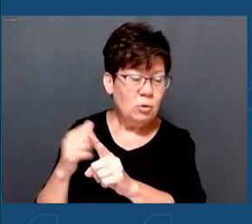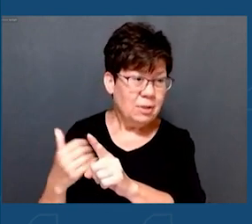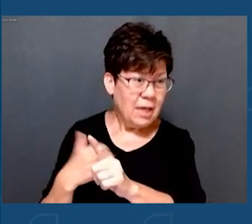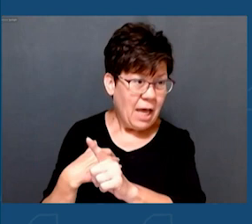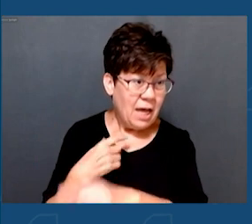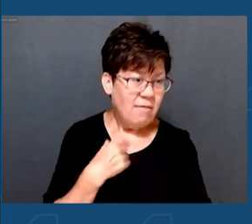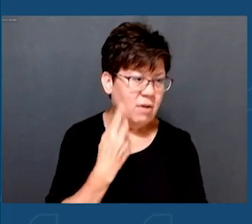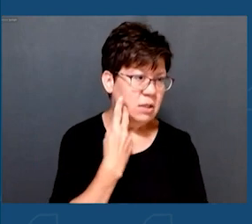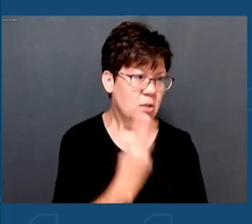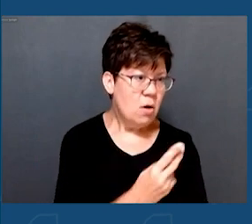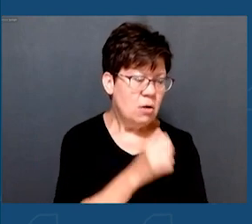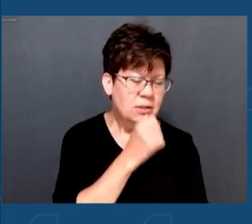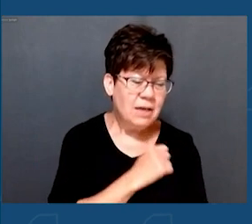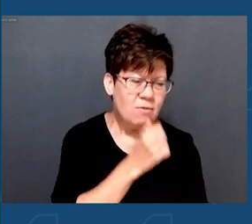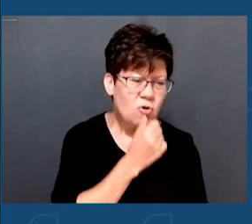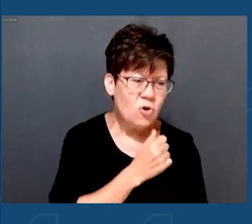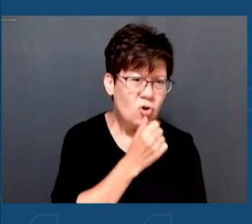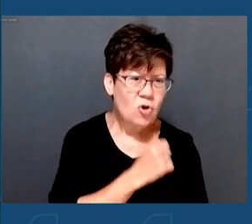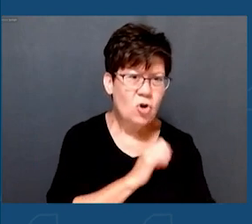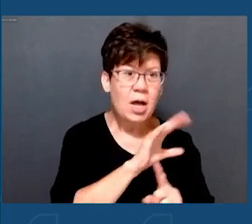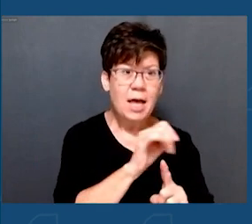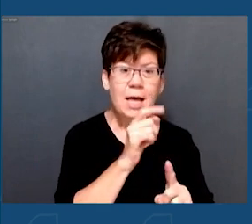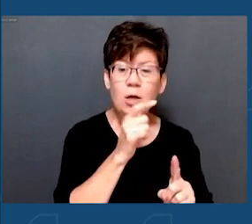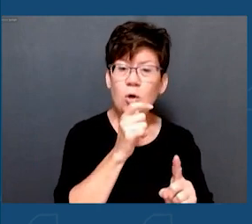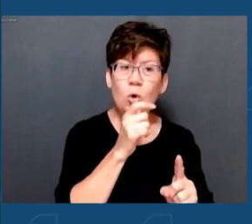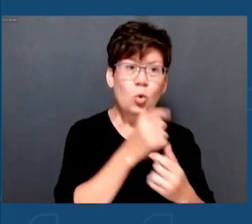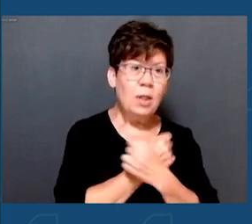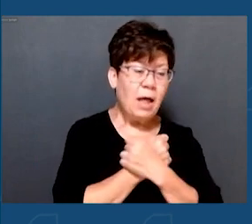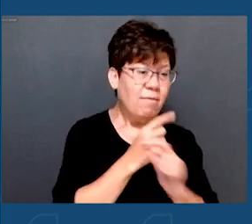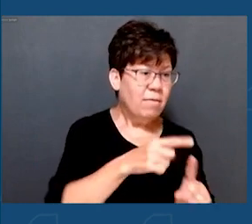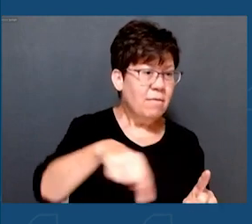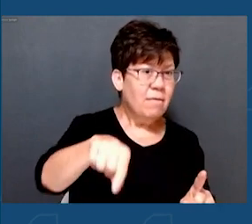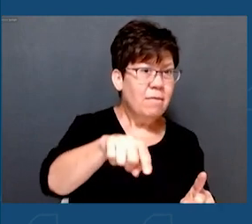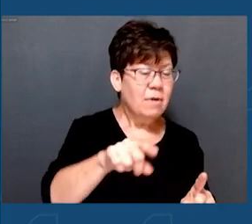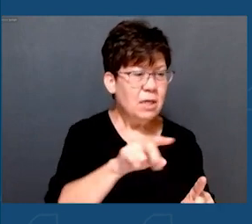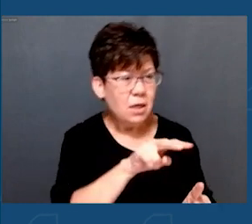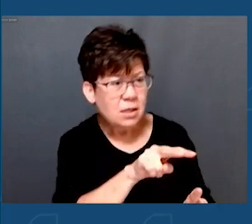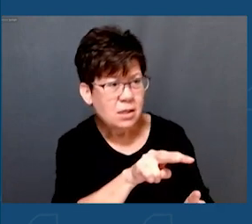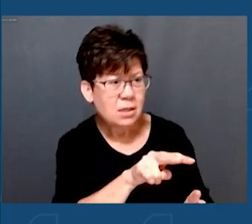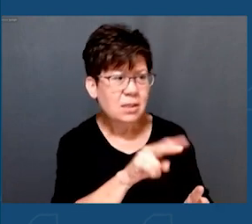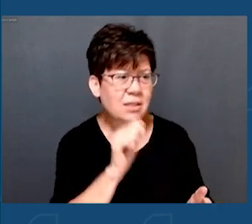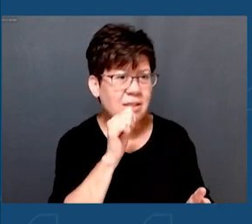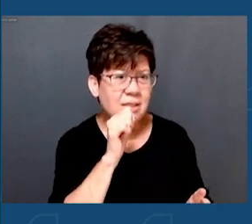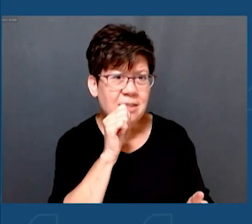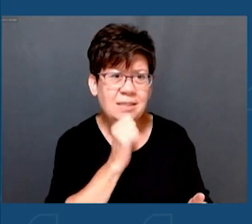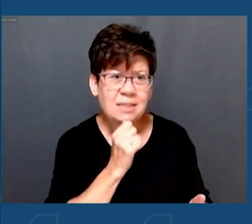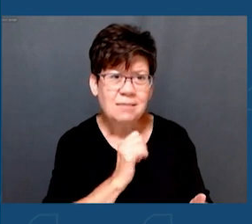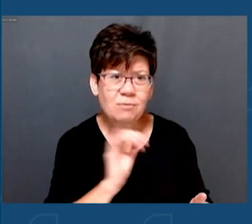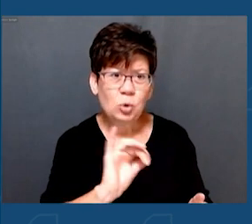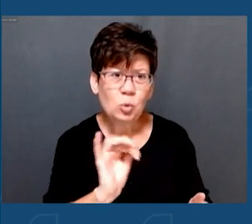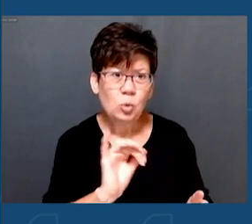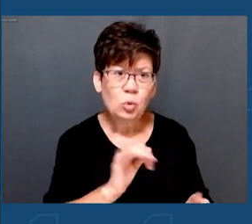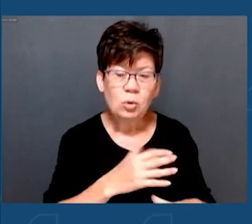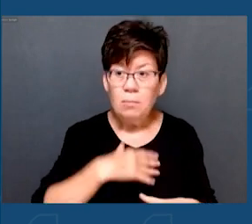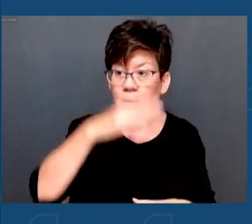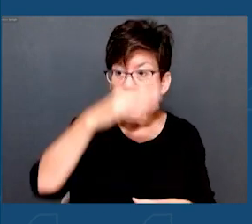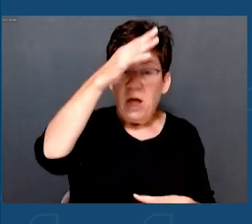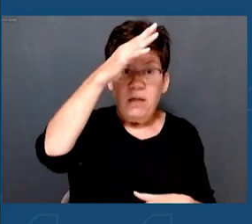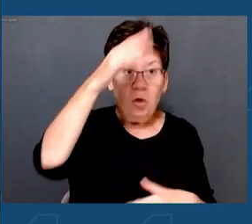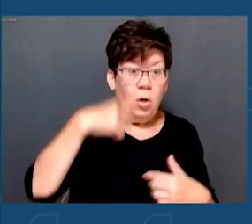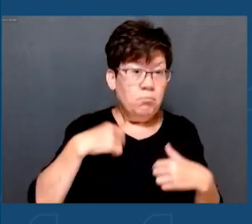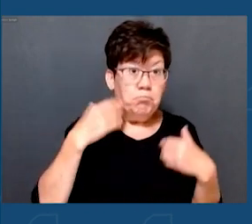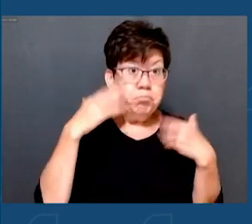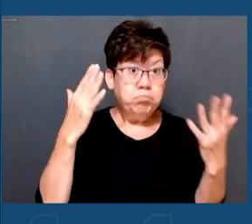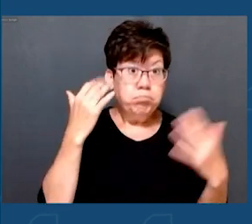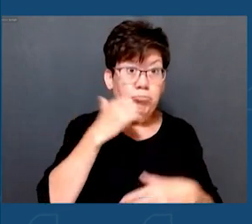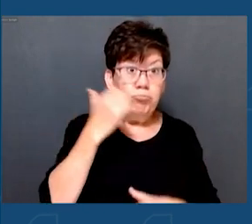suffering of their loved ones who suffer alongside them. I didn't know what my father would be like from one night to the